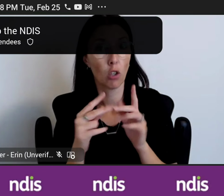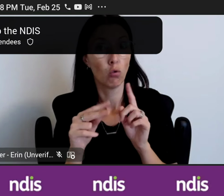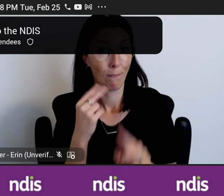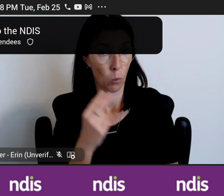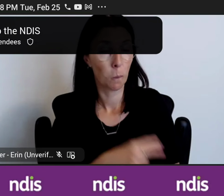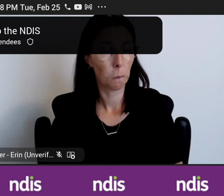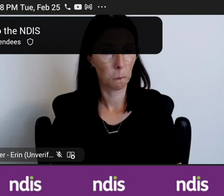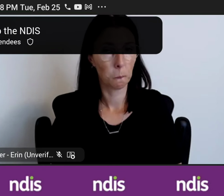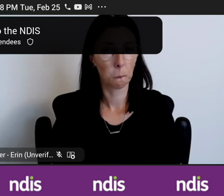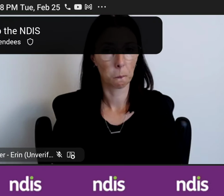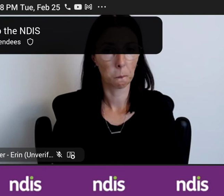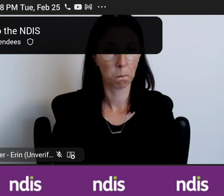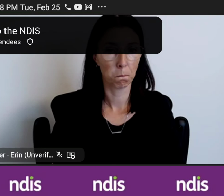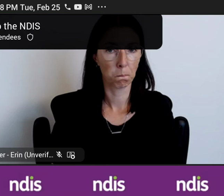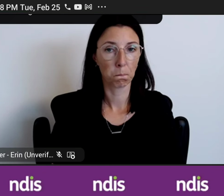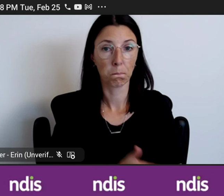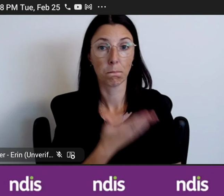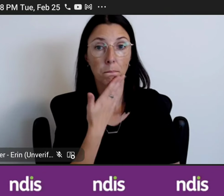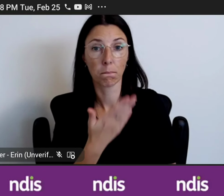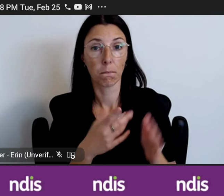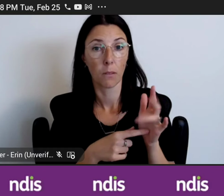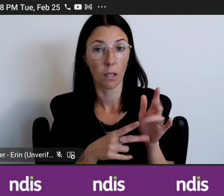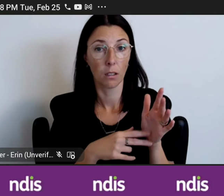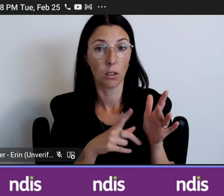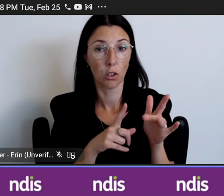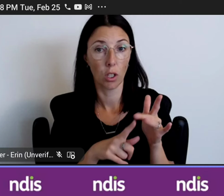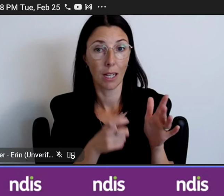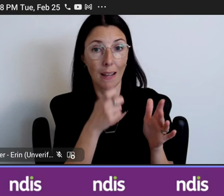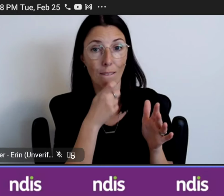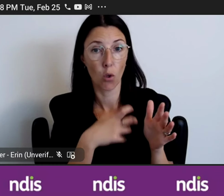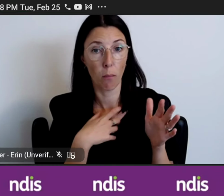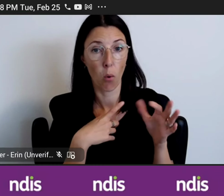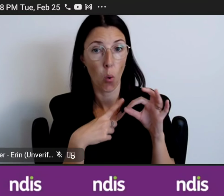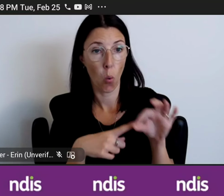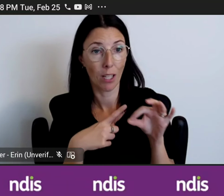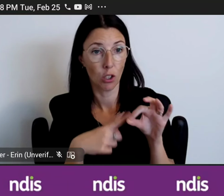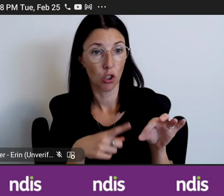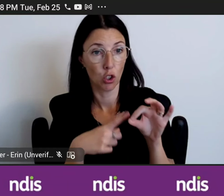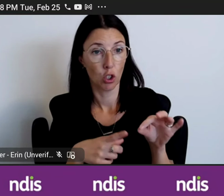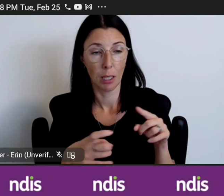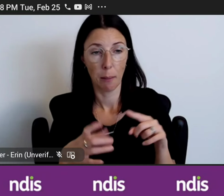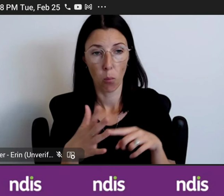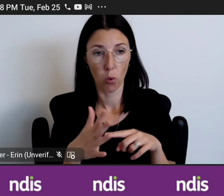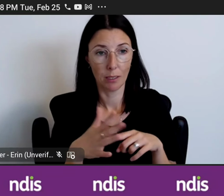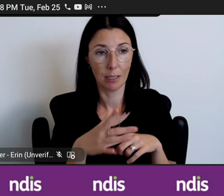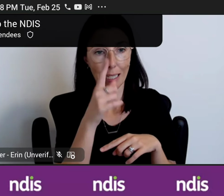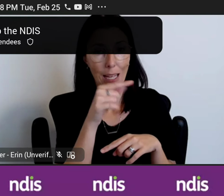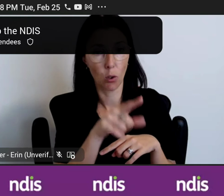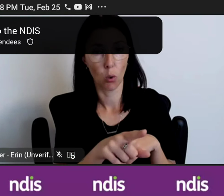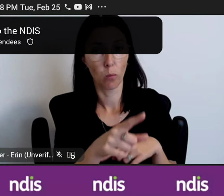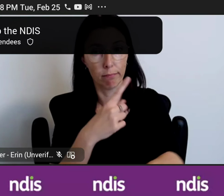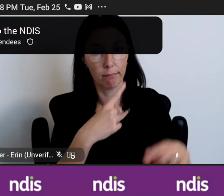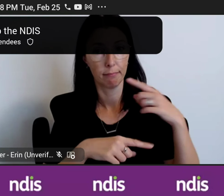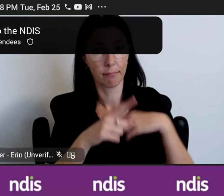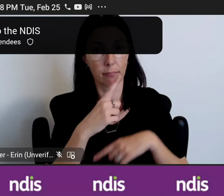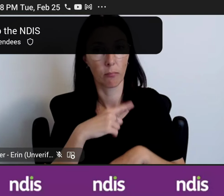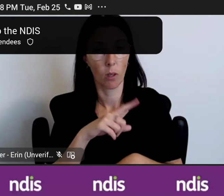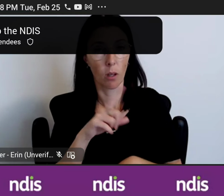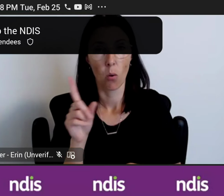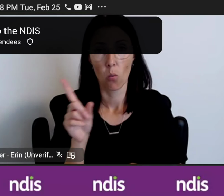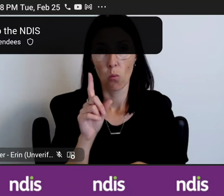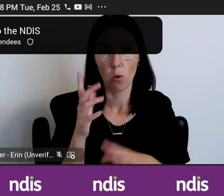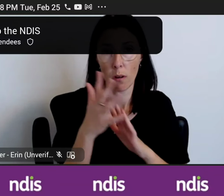Thanks again, Tony. Just to continue on with a few more questions that we find quite important. Can you tell us what does